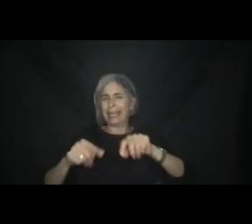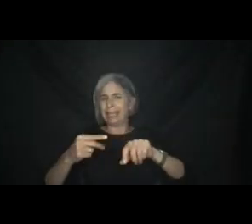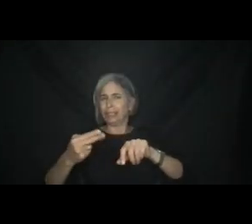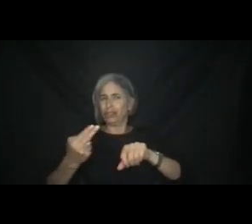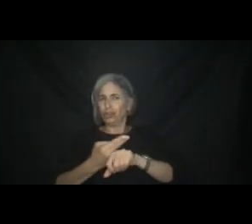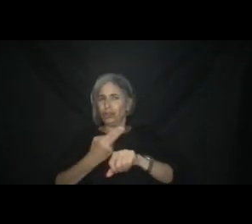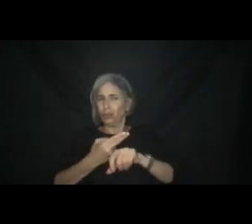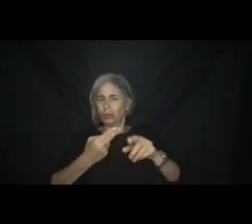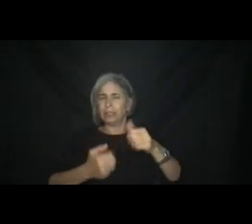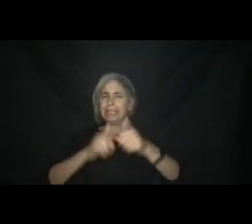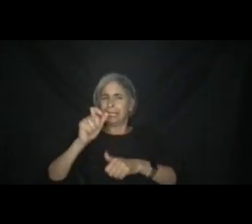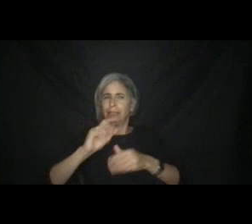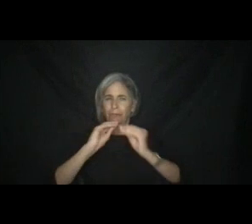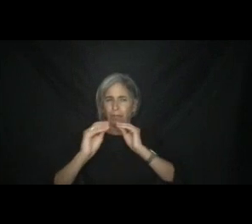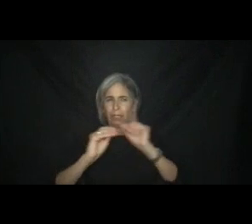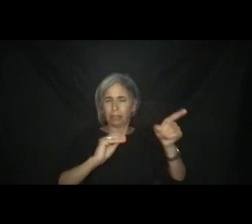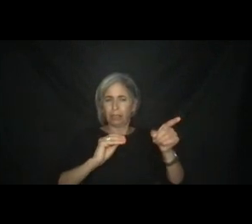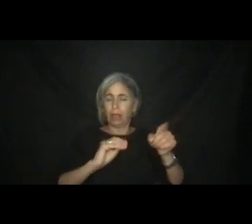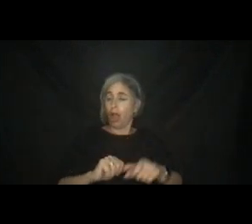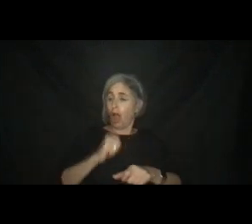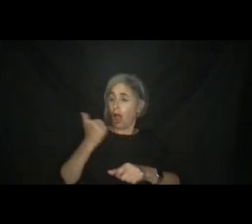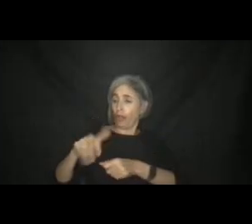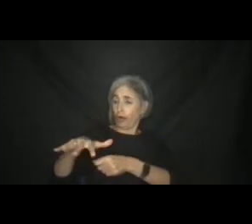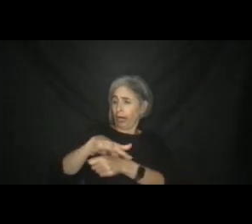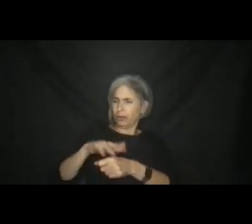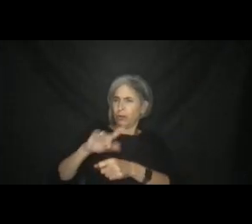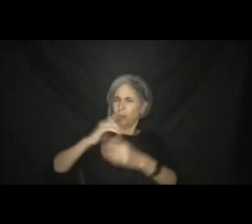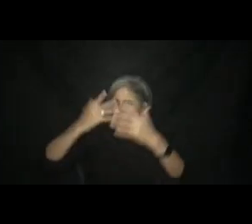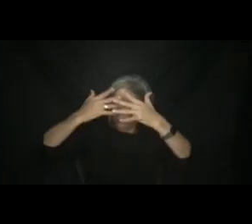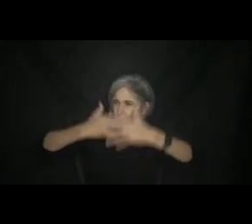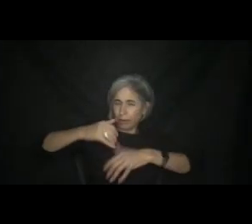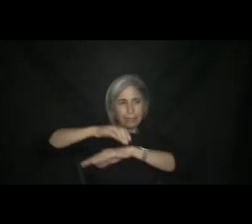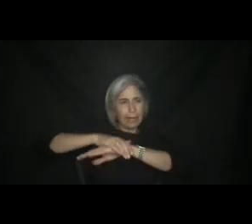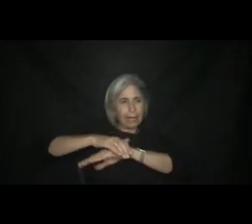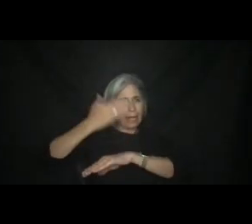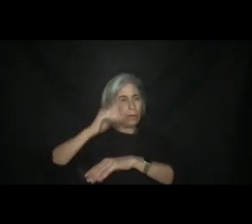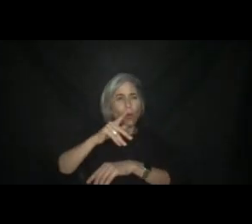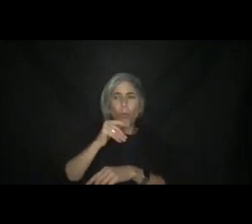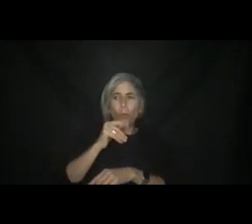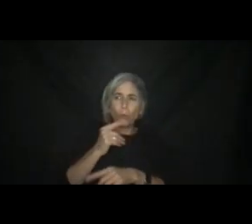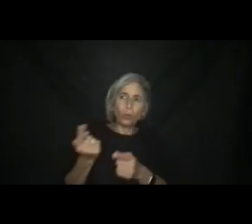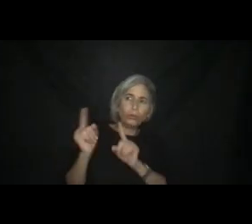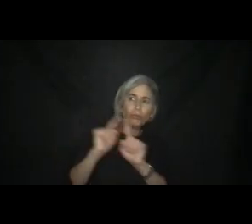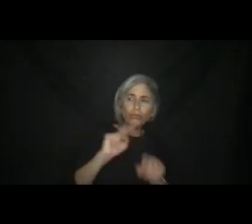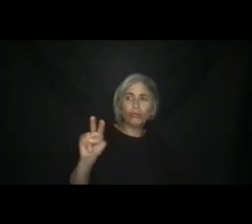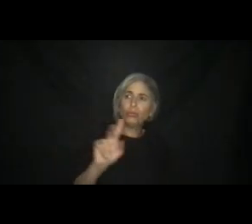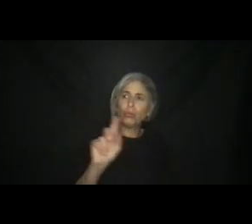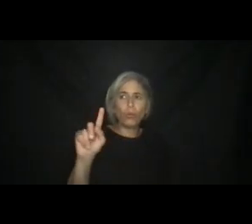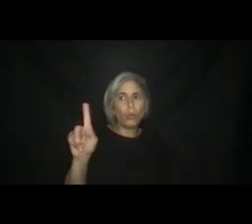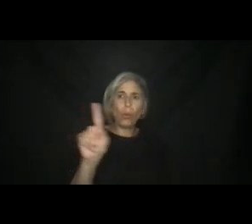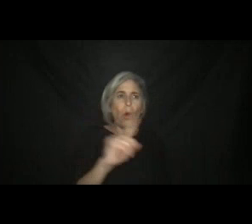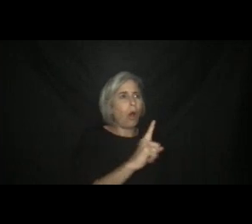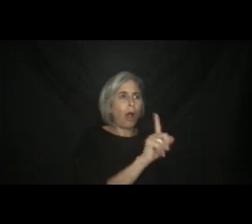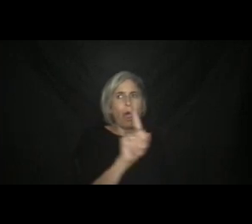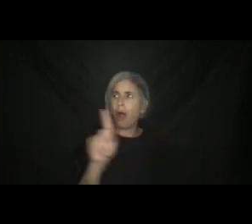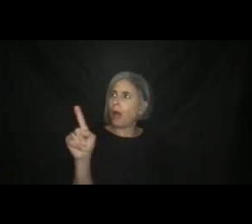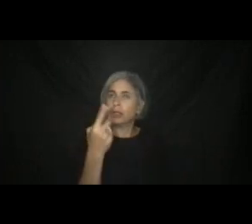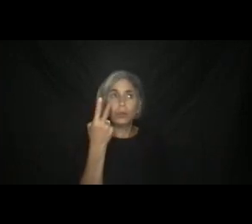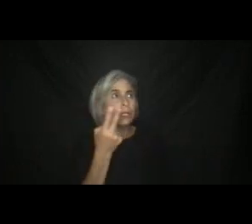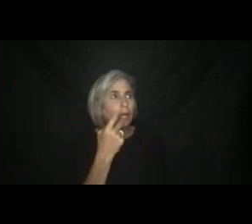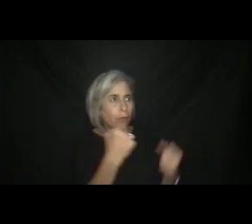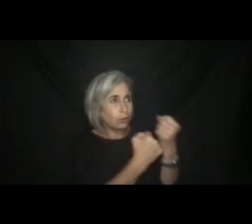are other areas around there that are just really dark at night. So I don't know who would have to go walking around just to see, because the structures are there,